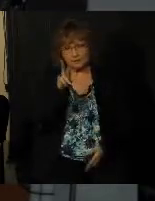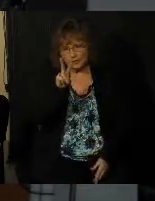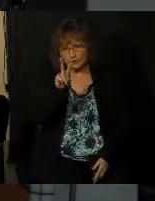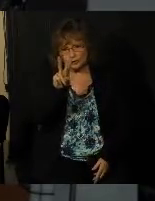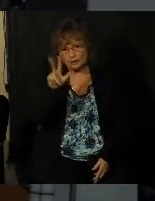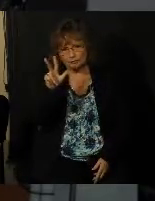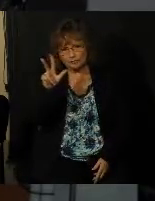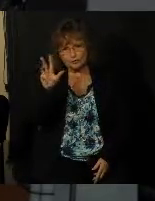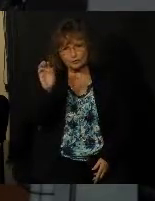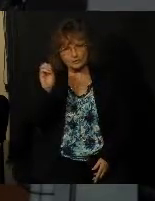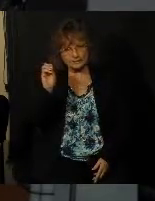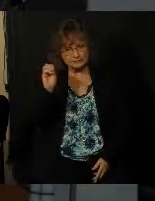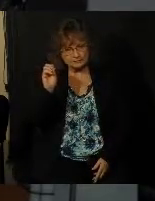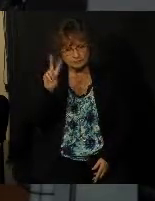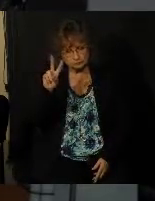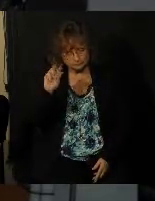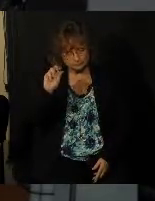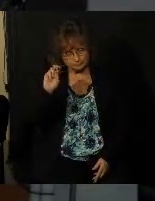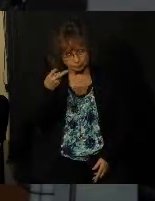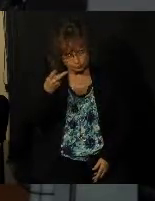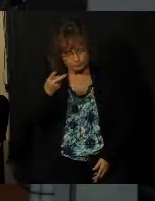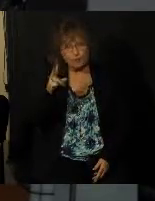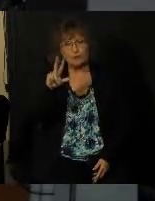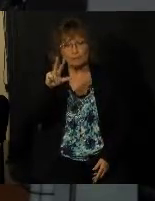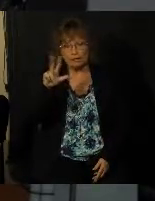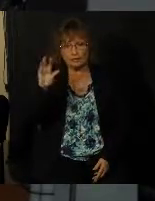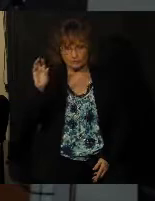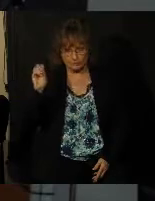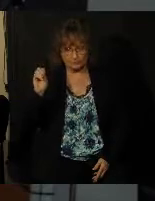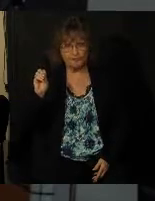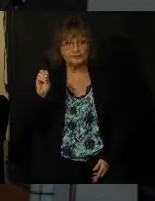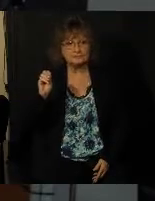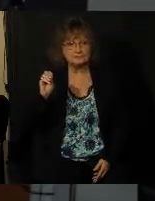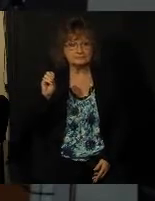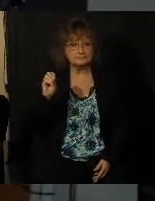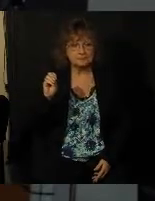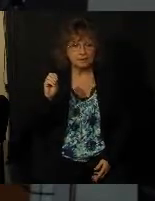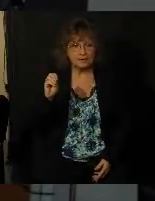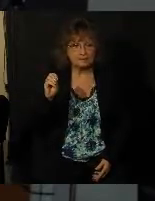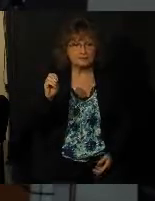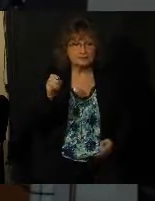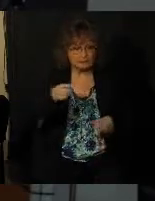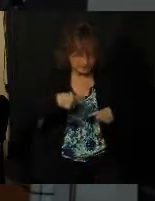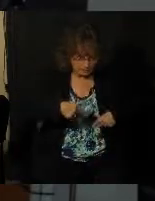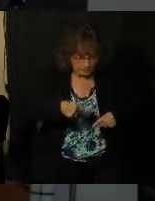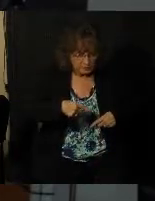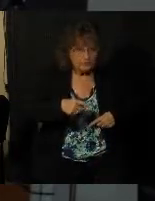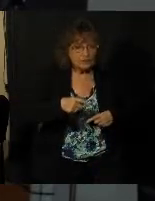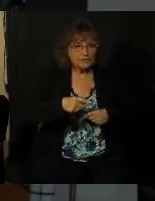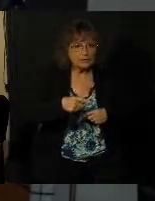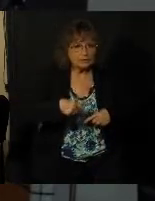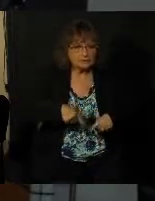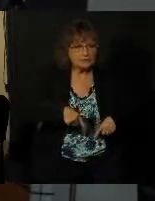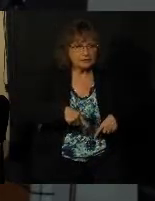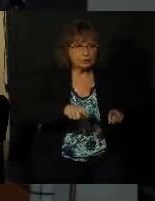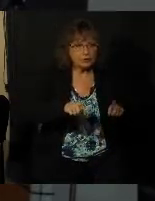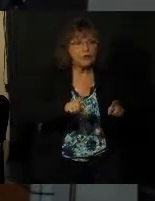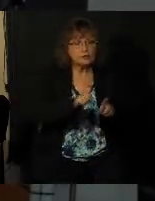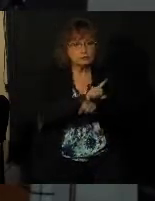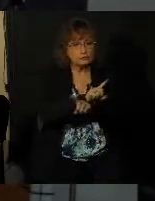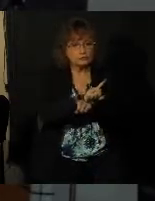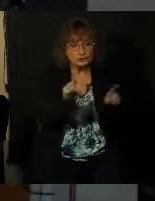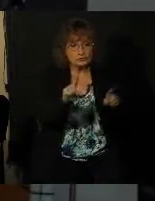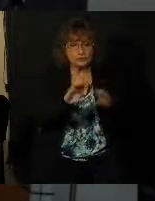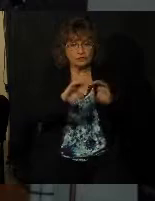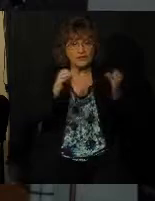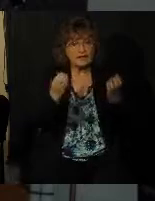switch. The students that were out at vocational for 3 hours head upstairs to the classroom, and the classroom students that were in the morning